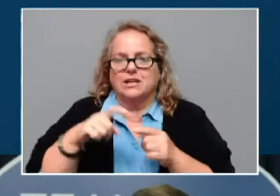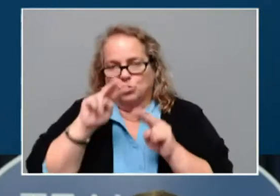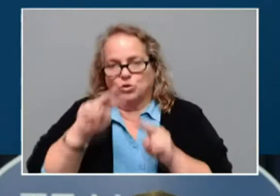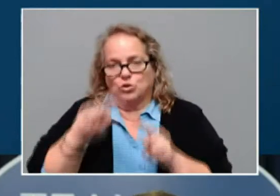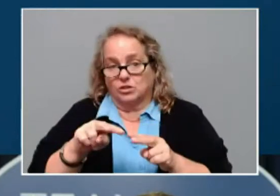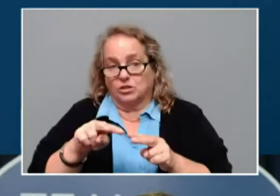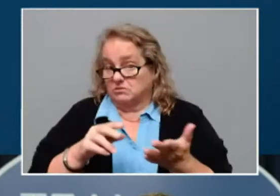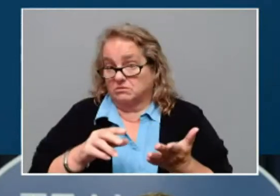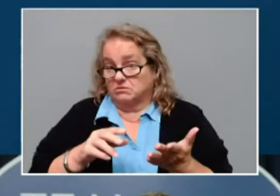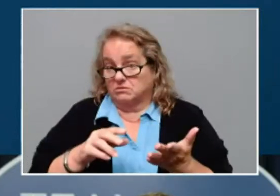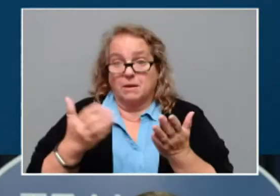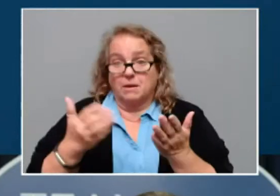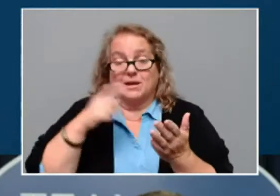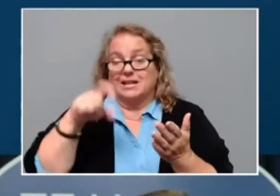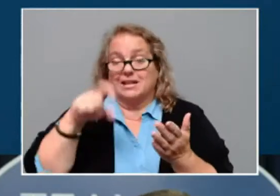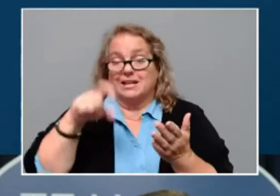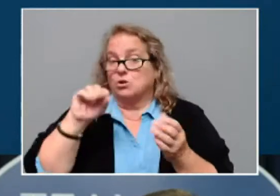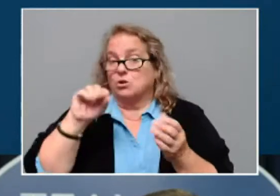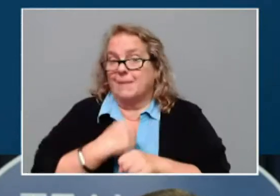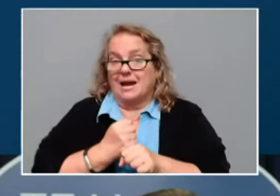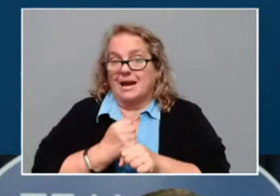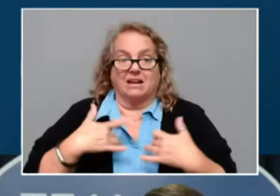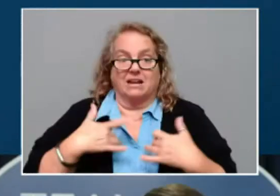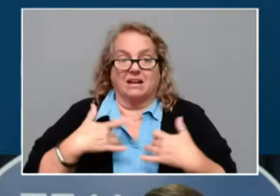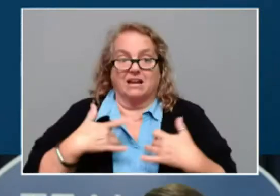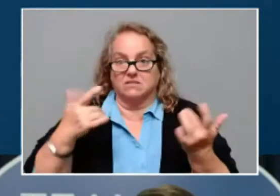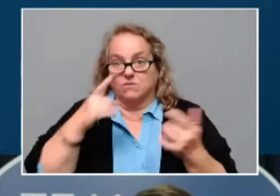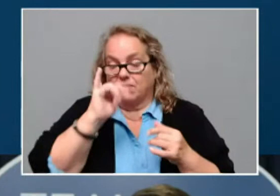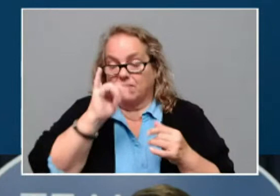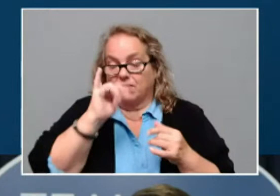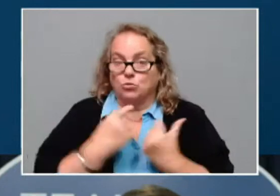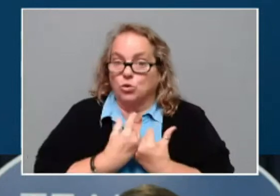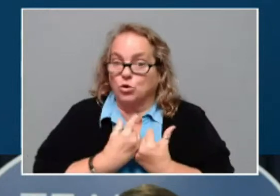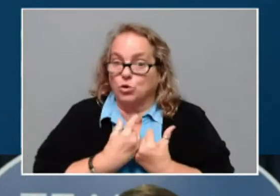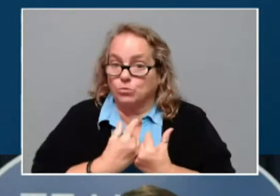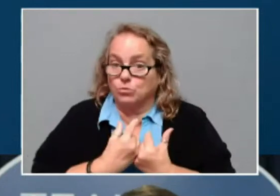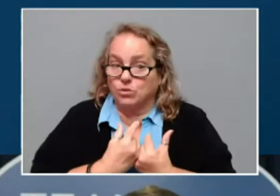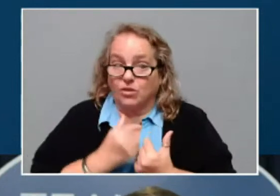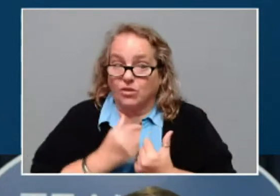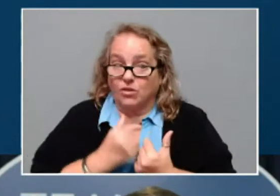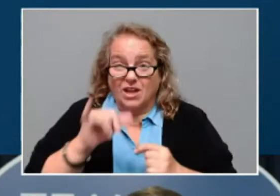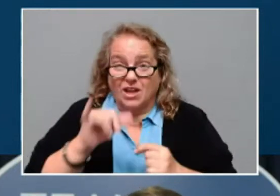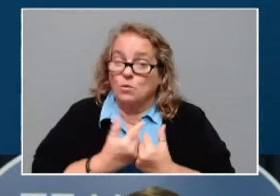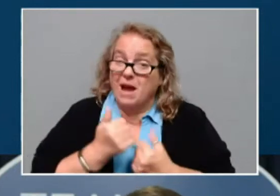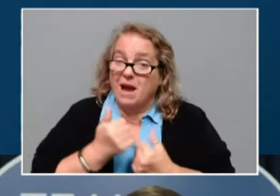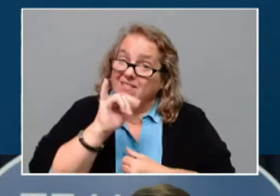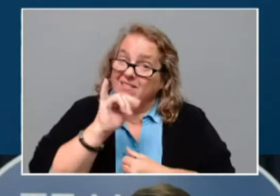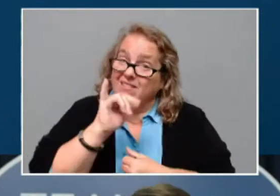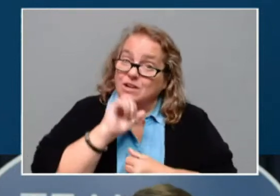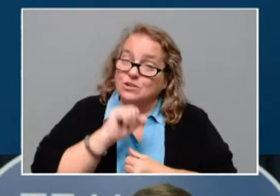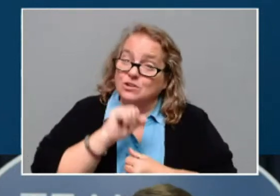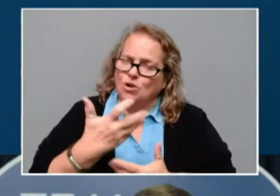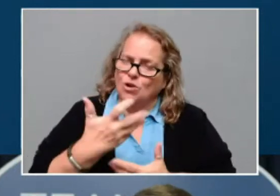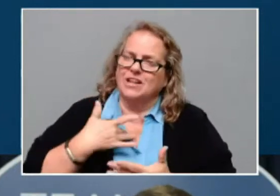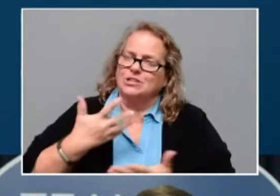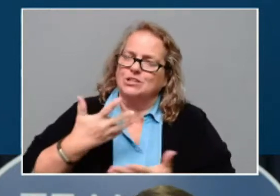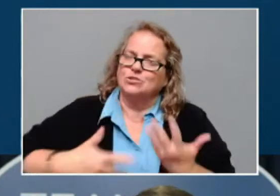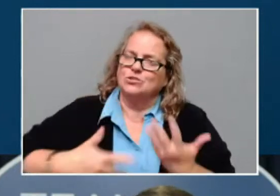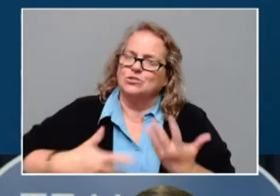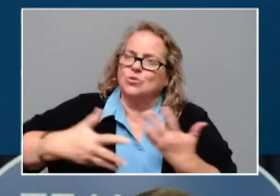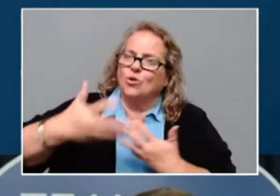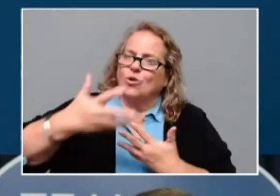things for that group. This is a group that, man, at this age, you really want to socialize. You don't really want to social